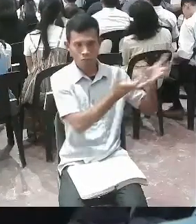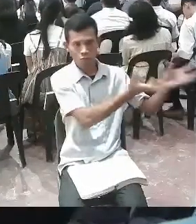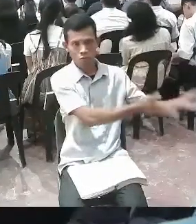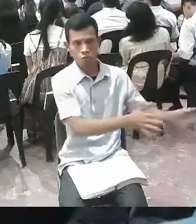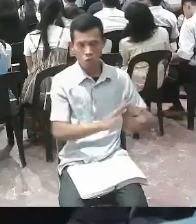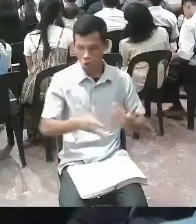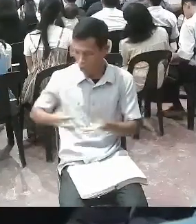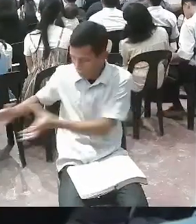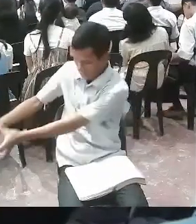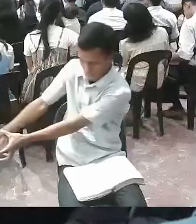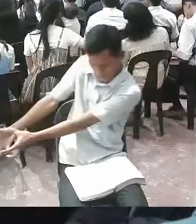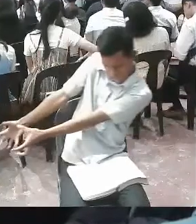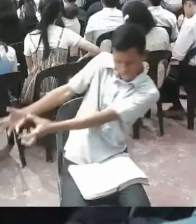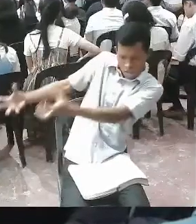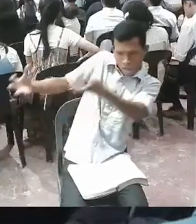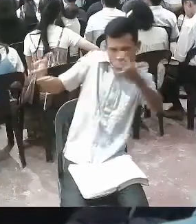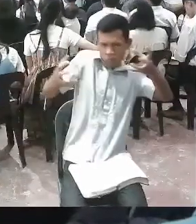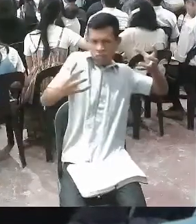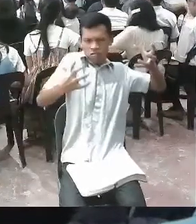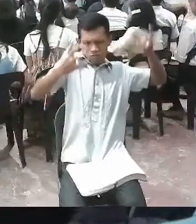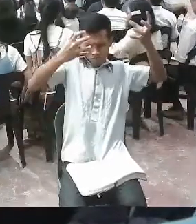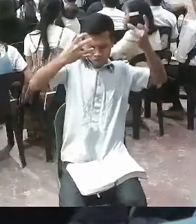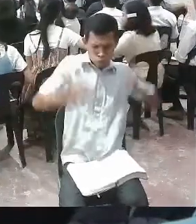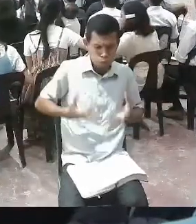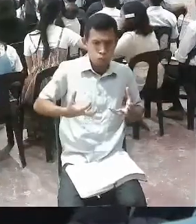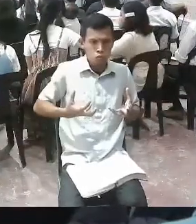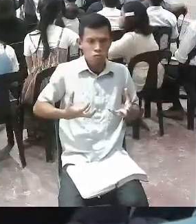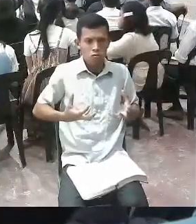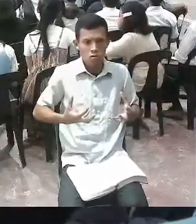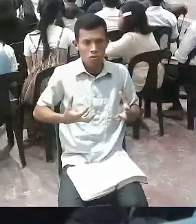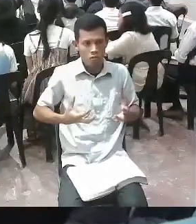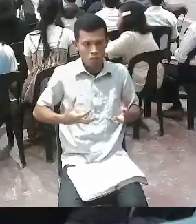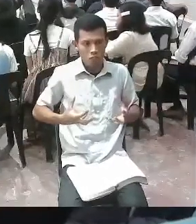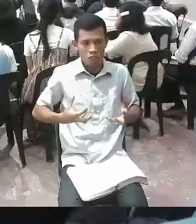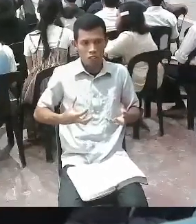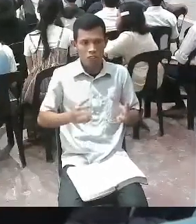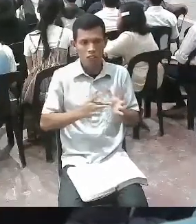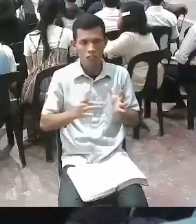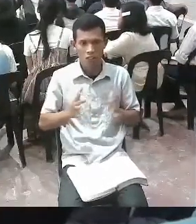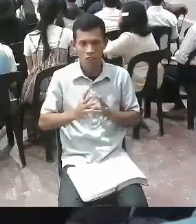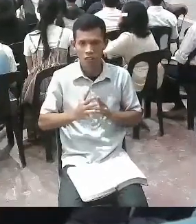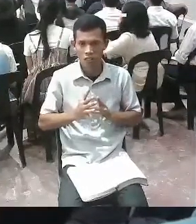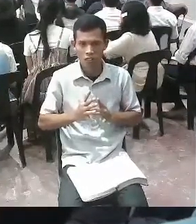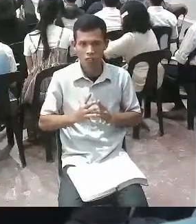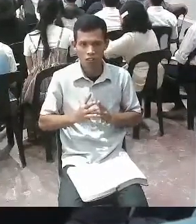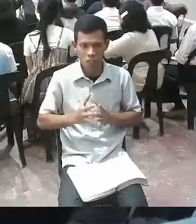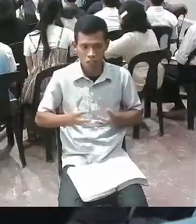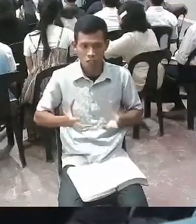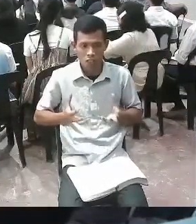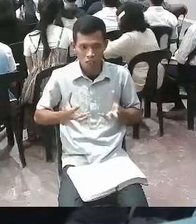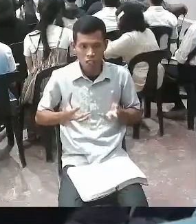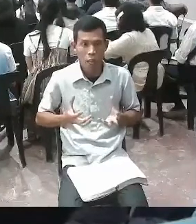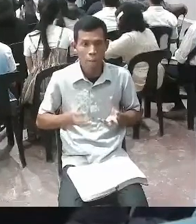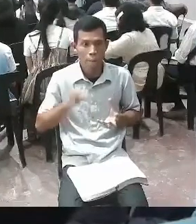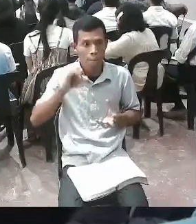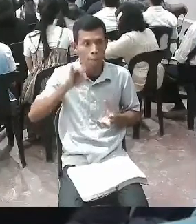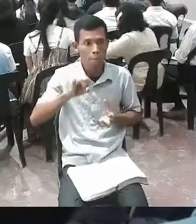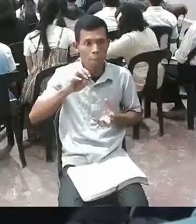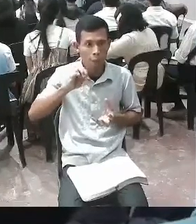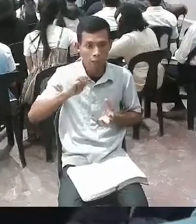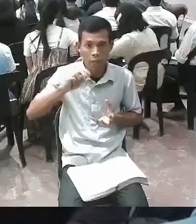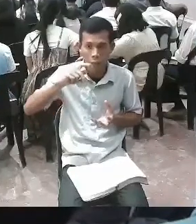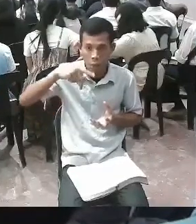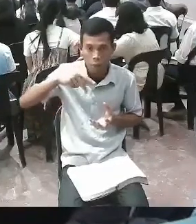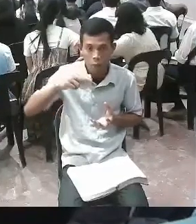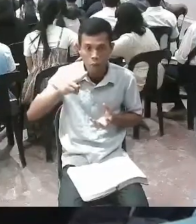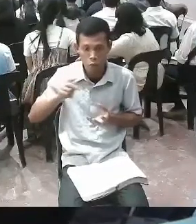But what I read you from the scripture says he imputed. The